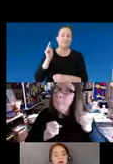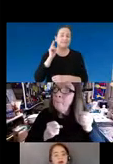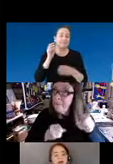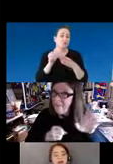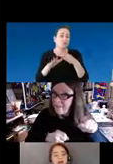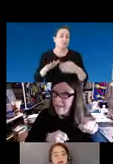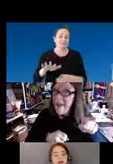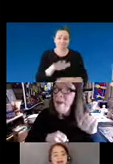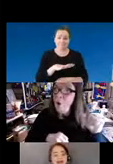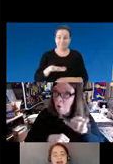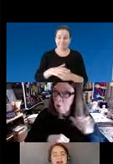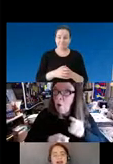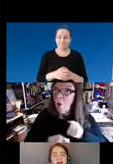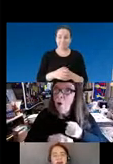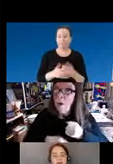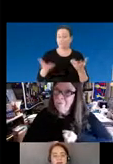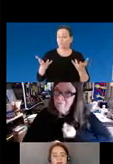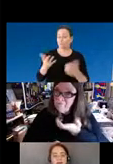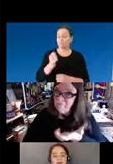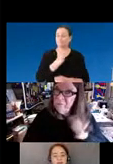that are based in Canada.